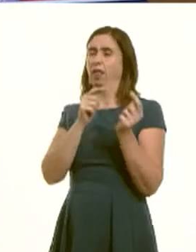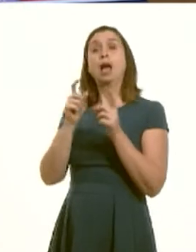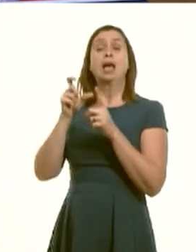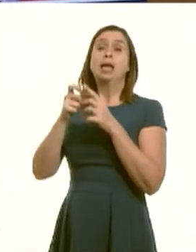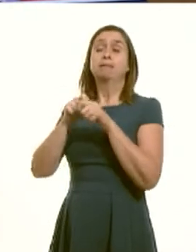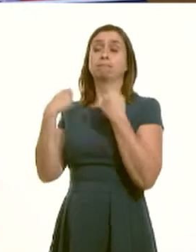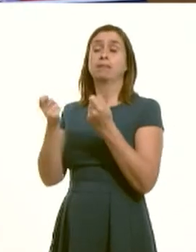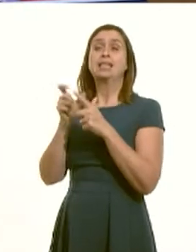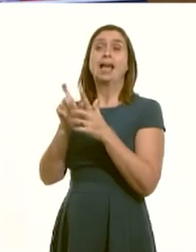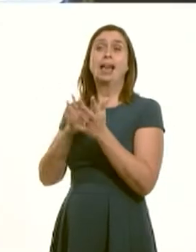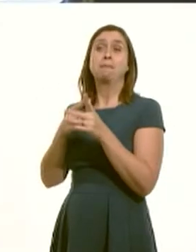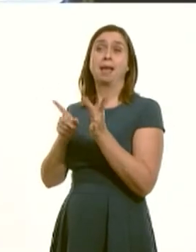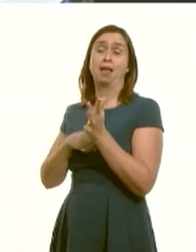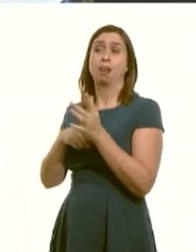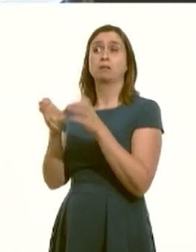and the Department of Health.